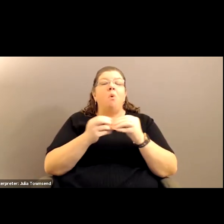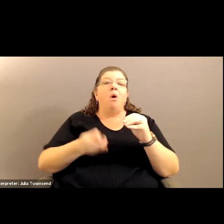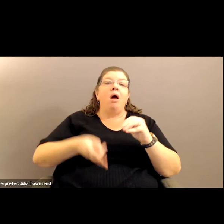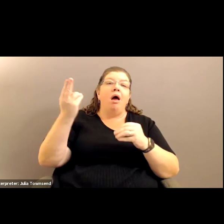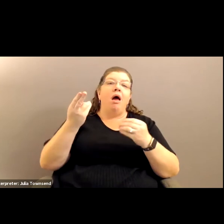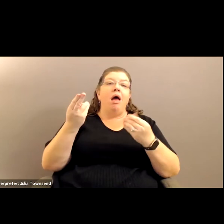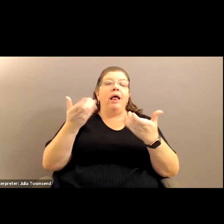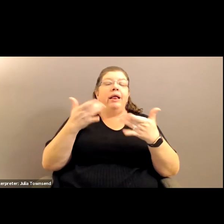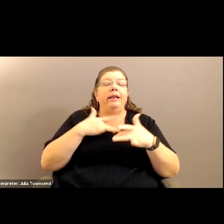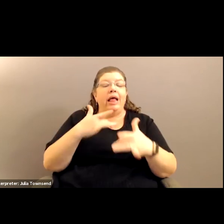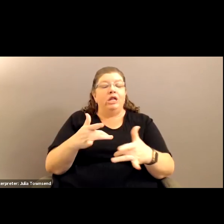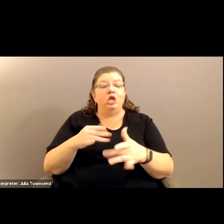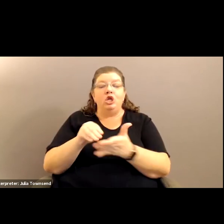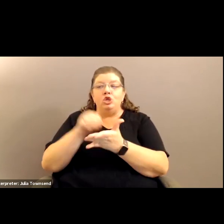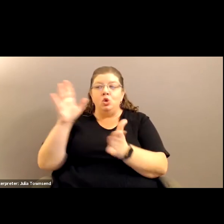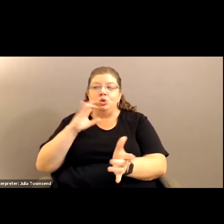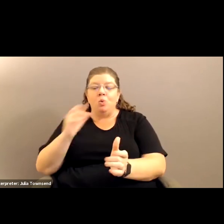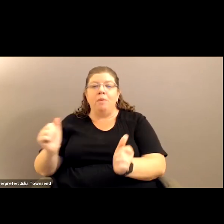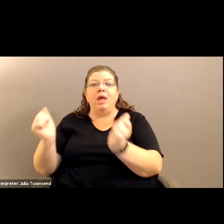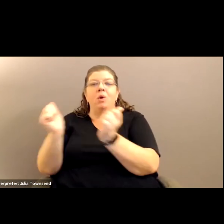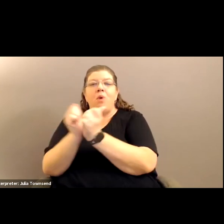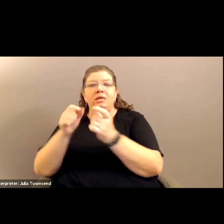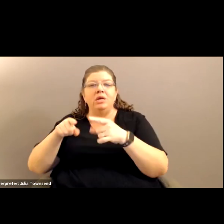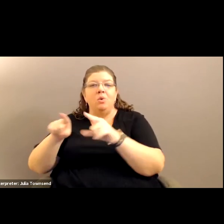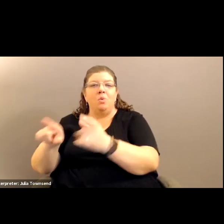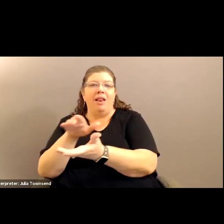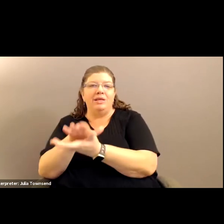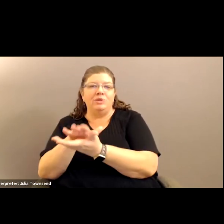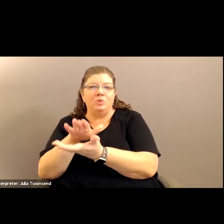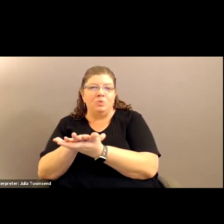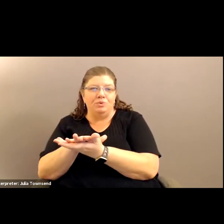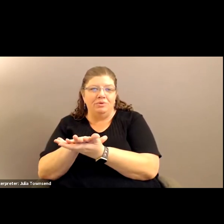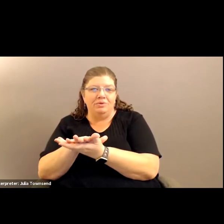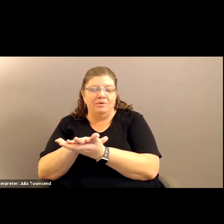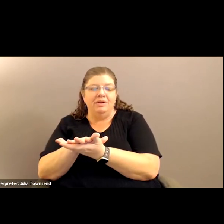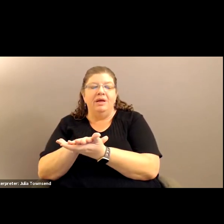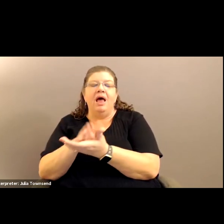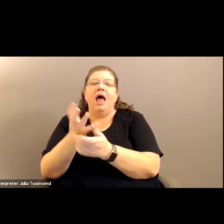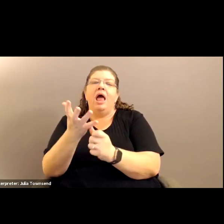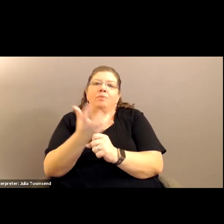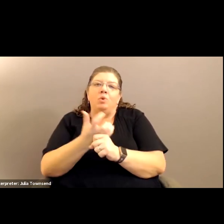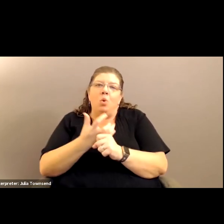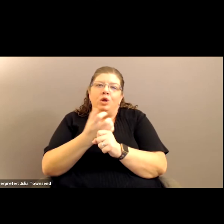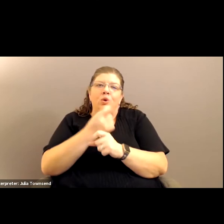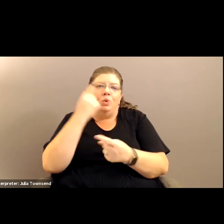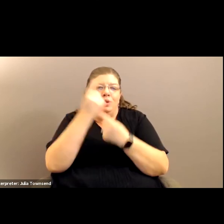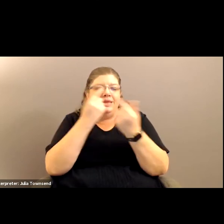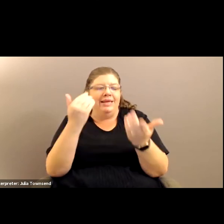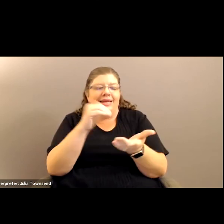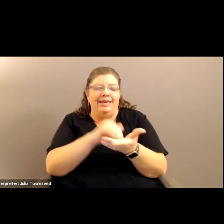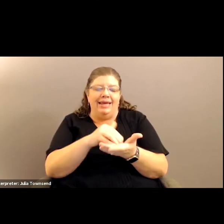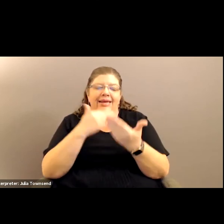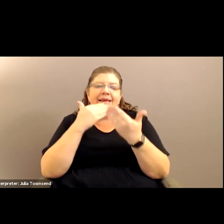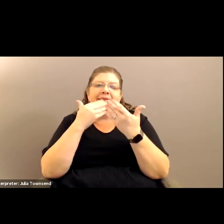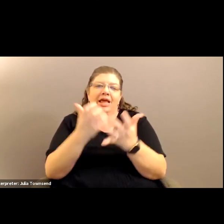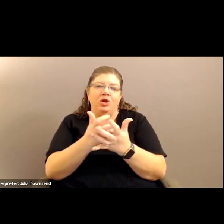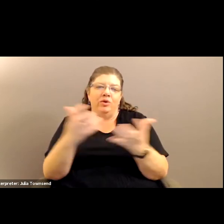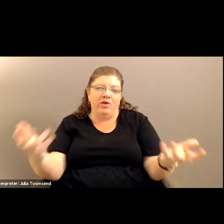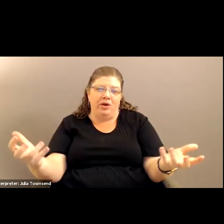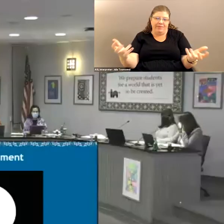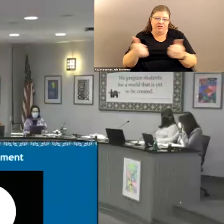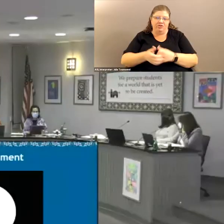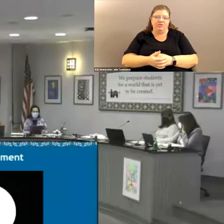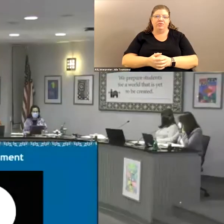students will be arrested at school i implore you all to rethink this thank you very much